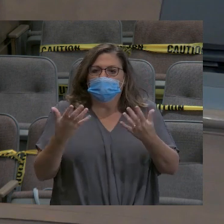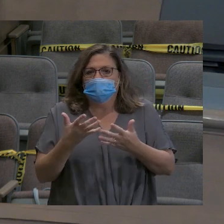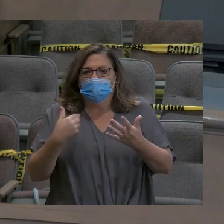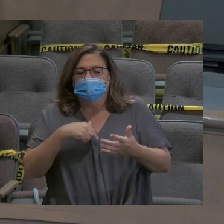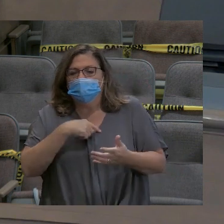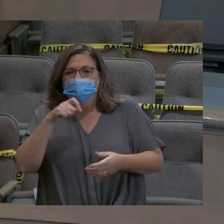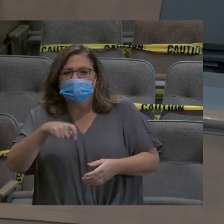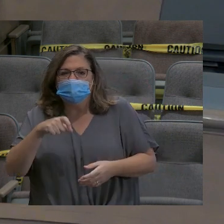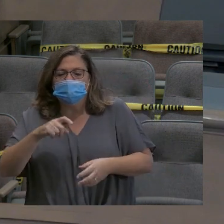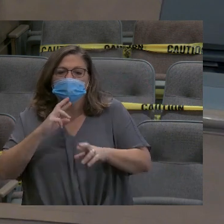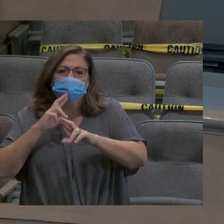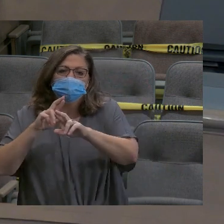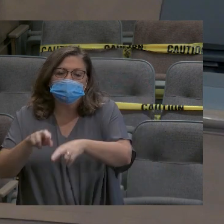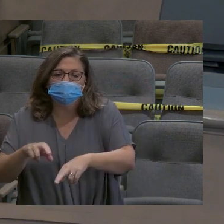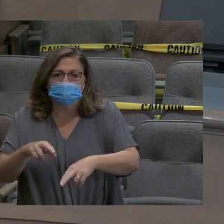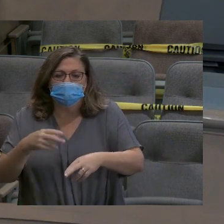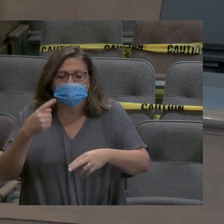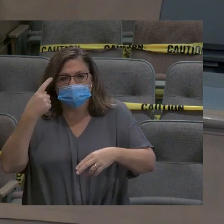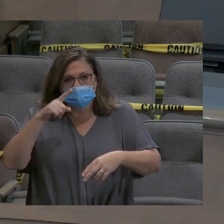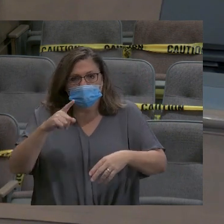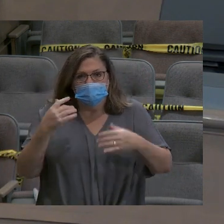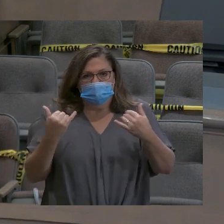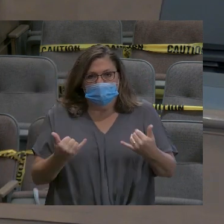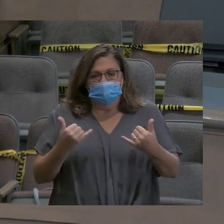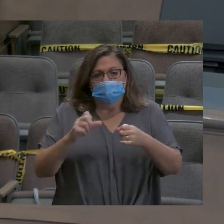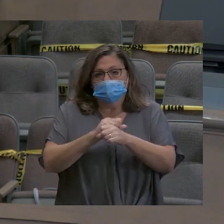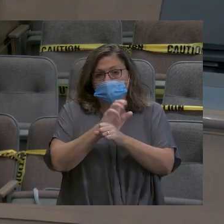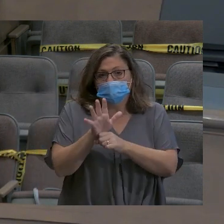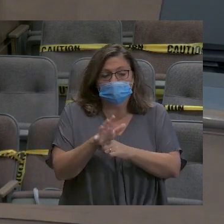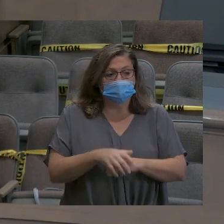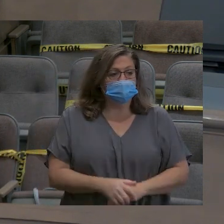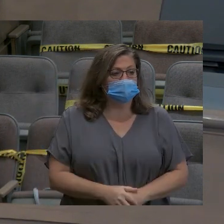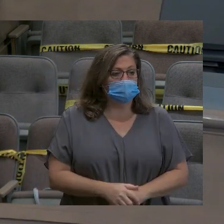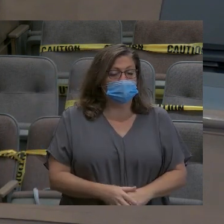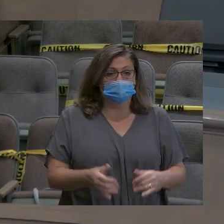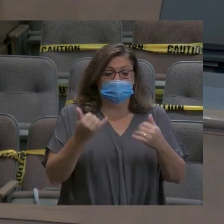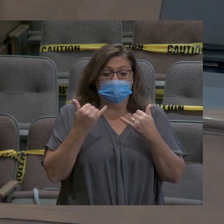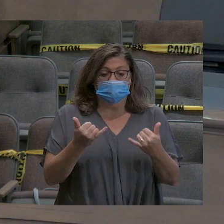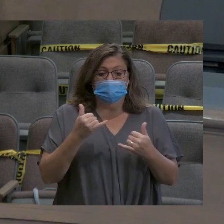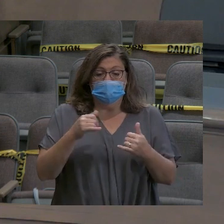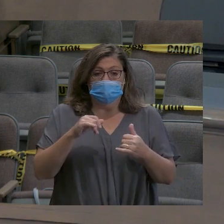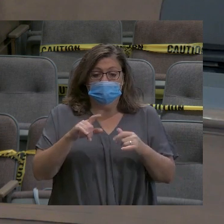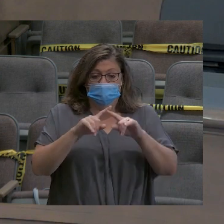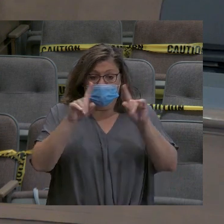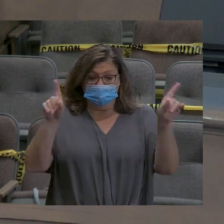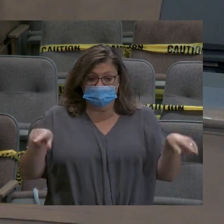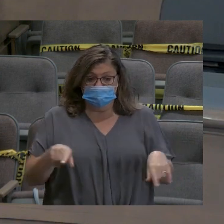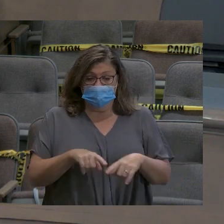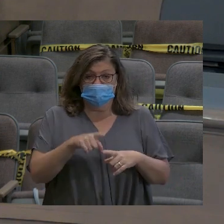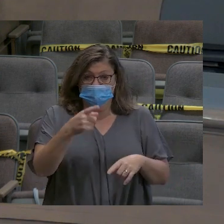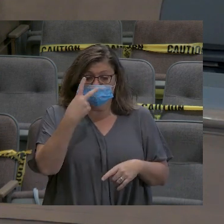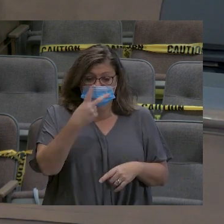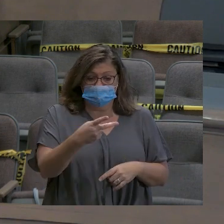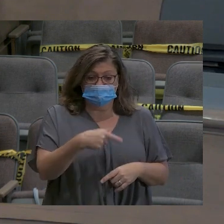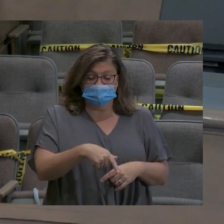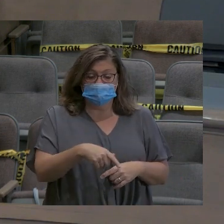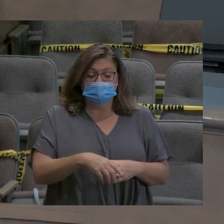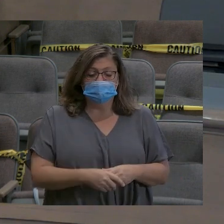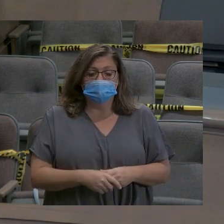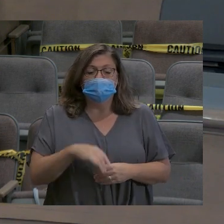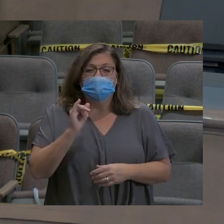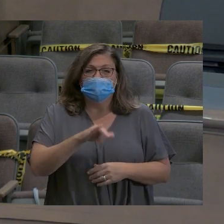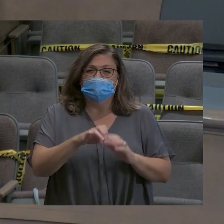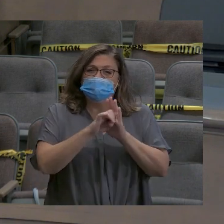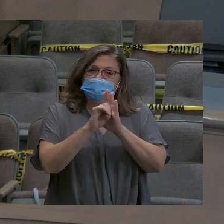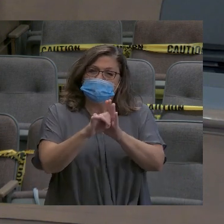we're at in the current pandemic. That being said, the current slide that we have up on the screen is an example of some of the